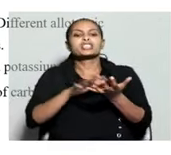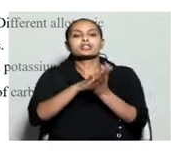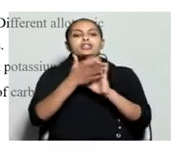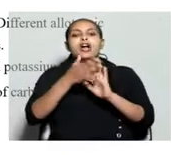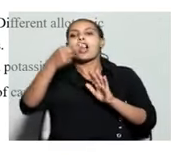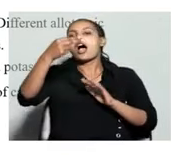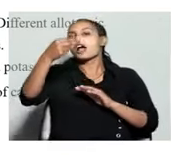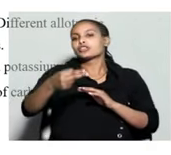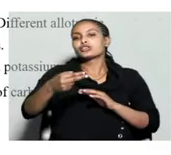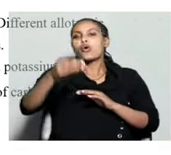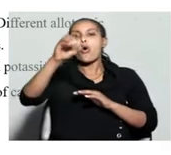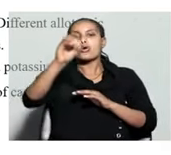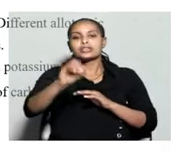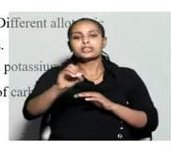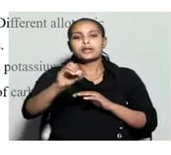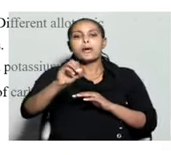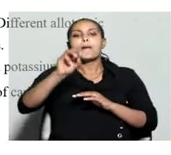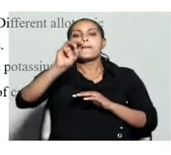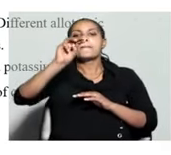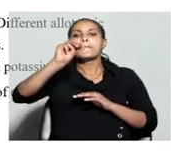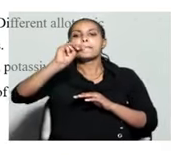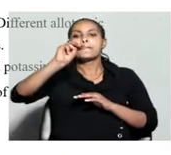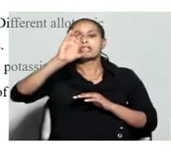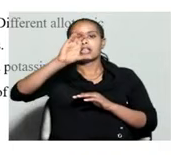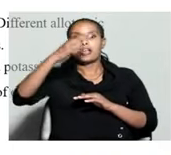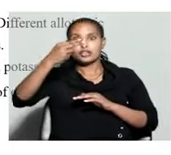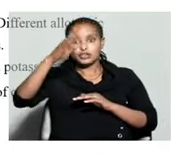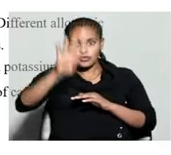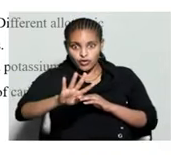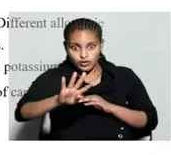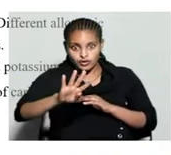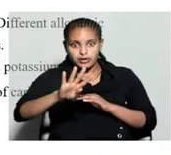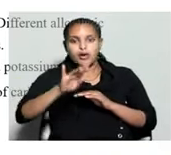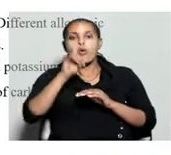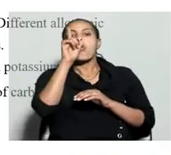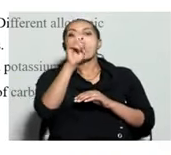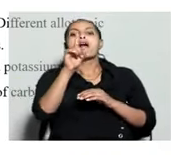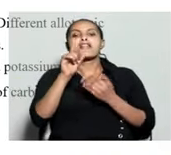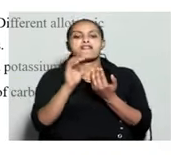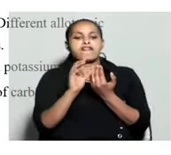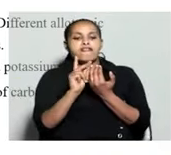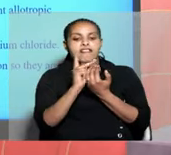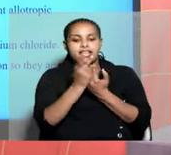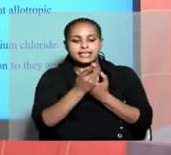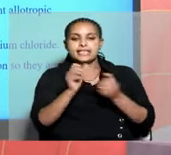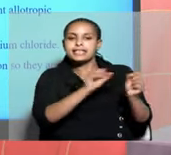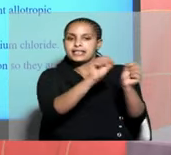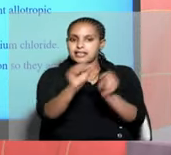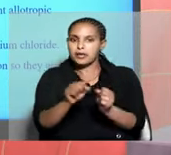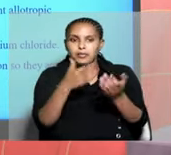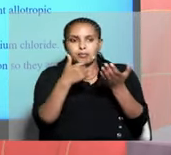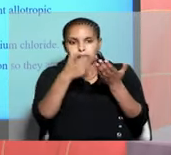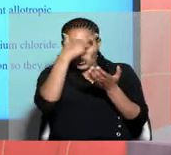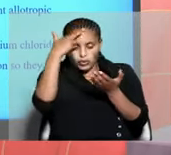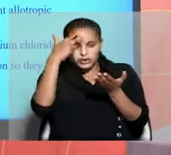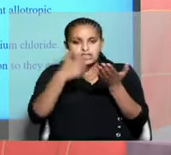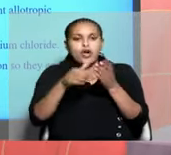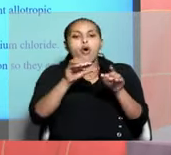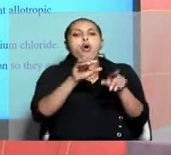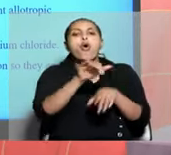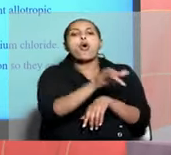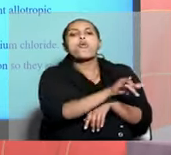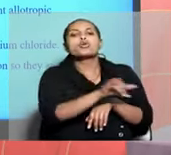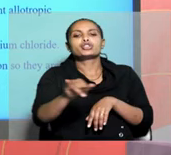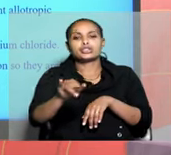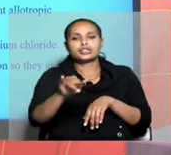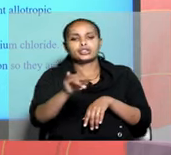of hydrogen, oxygen, and methane gases is a one-phase system because this is